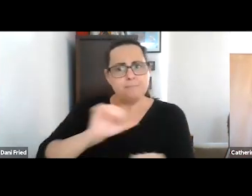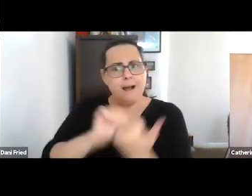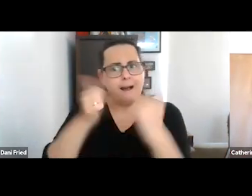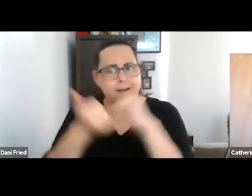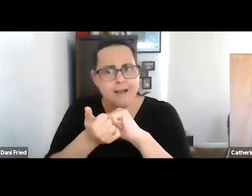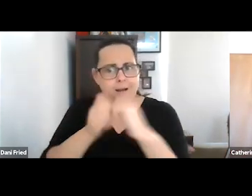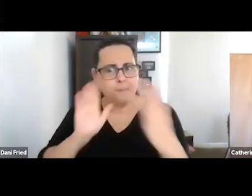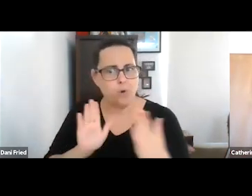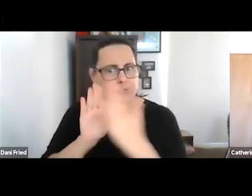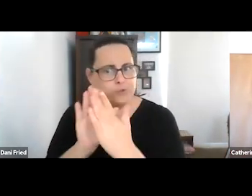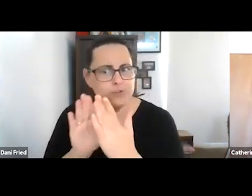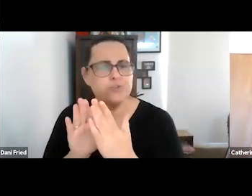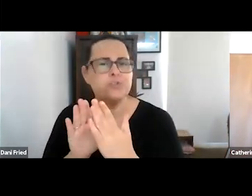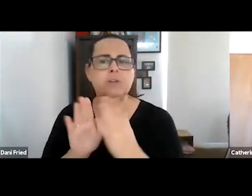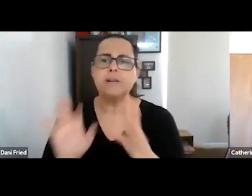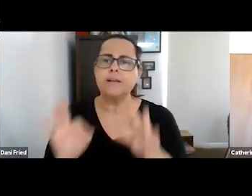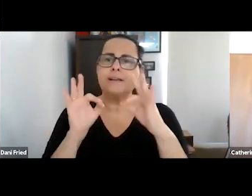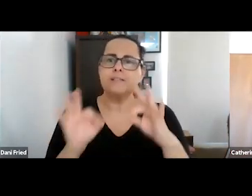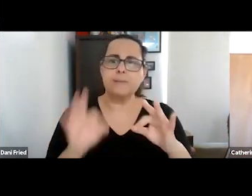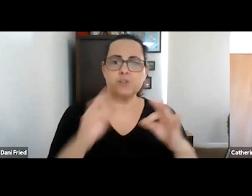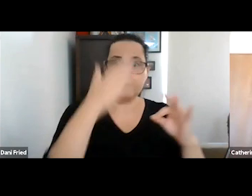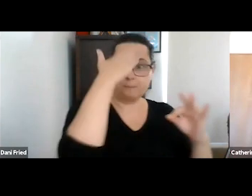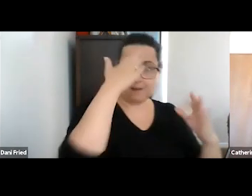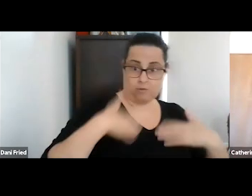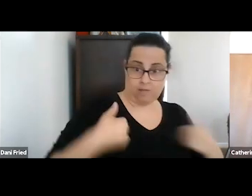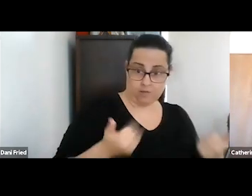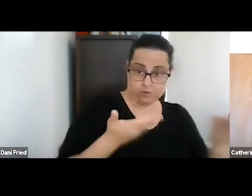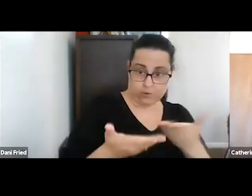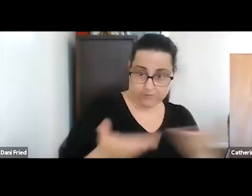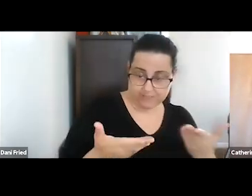and clearly, particularly between mental health services and